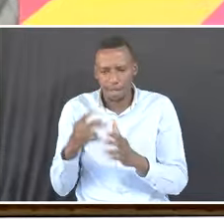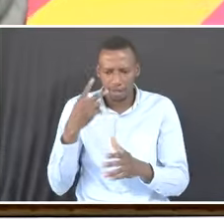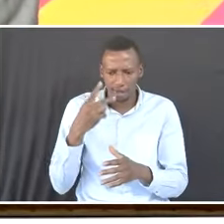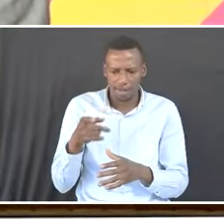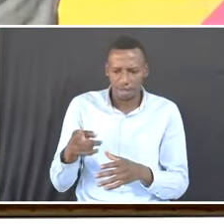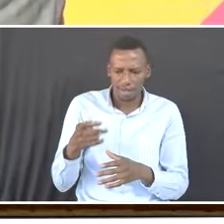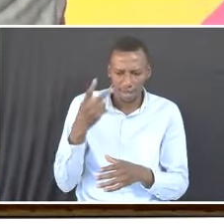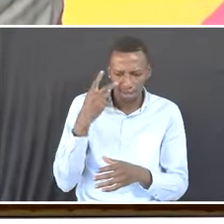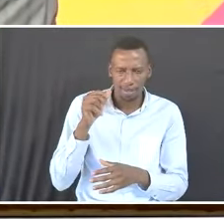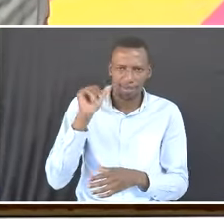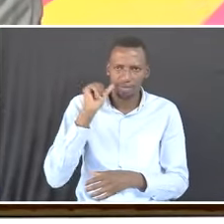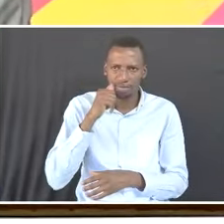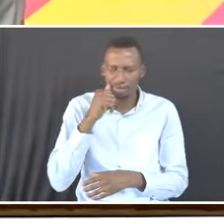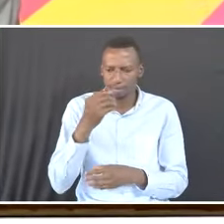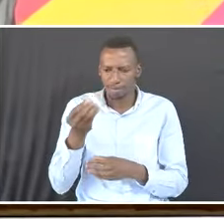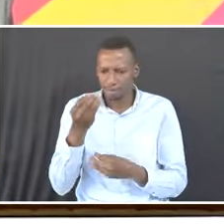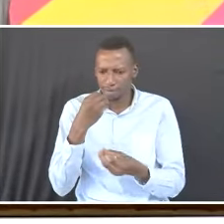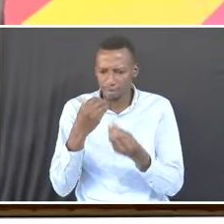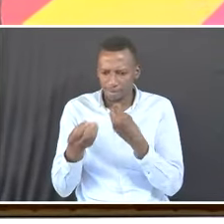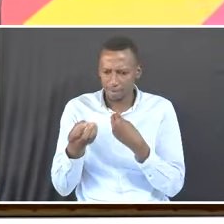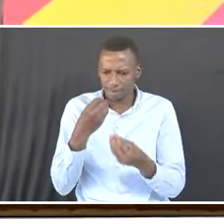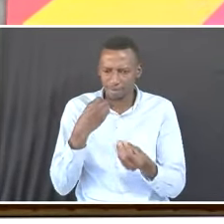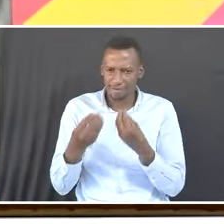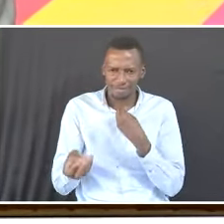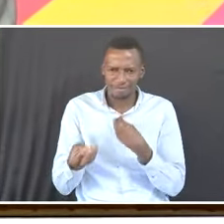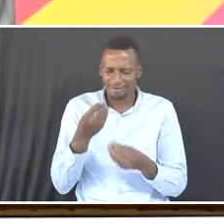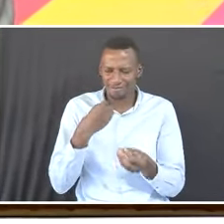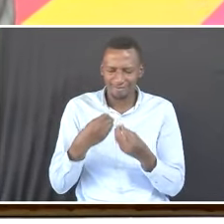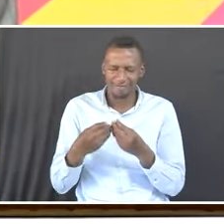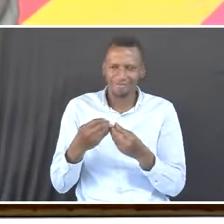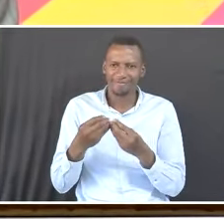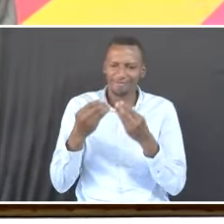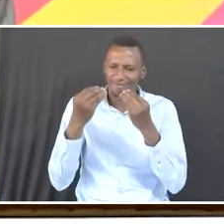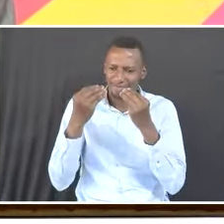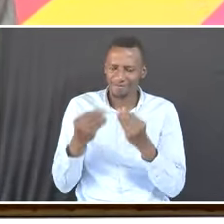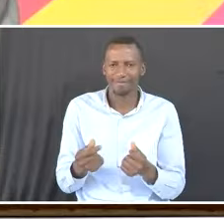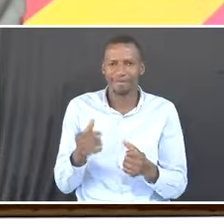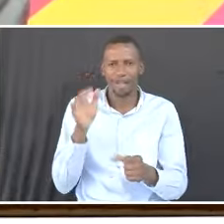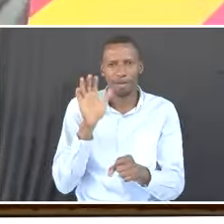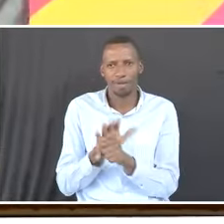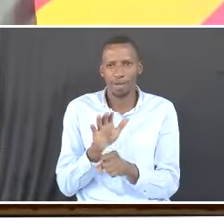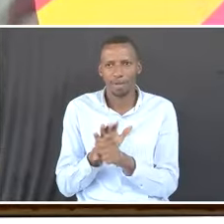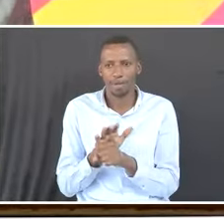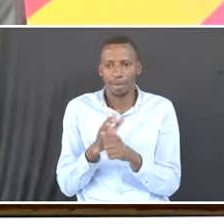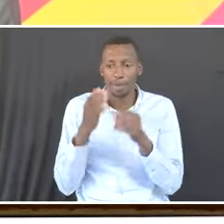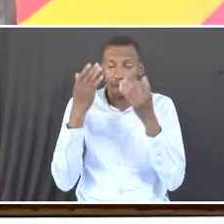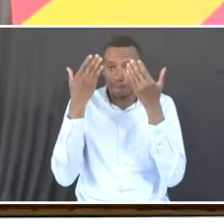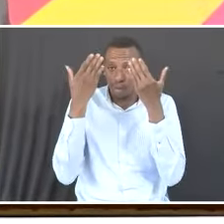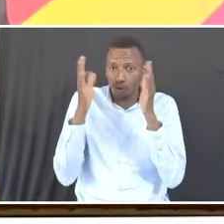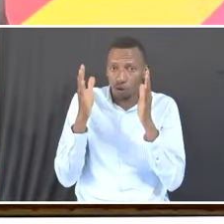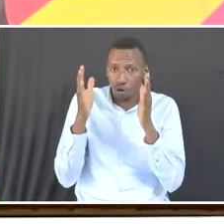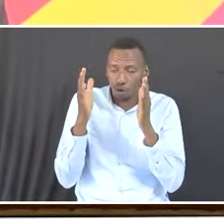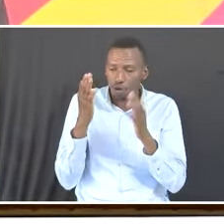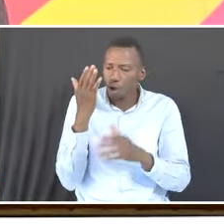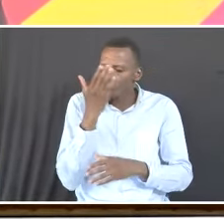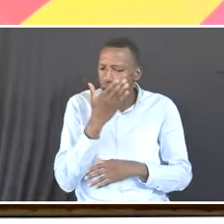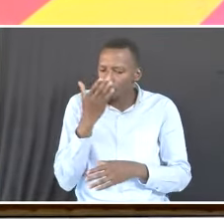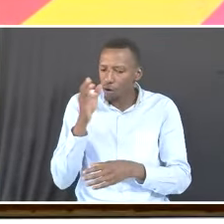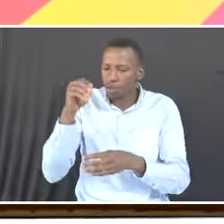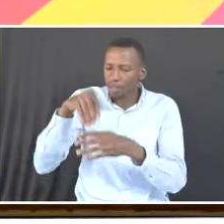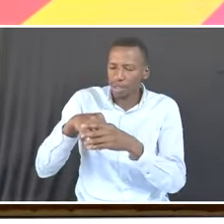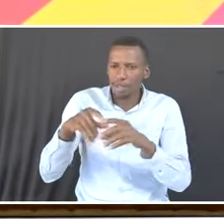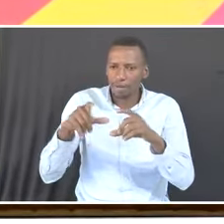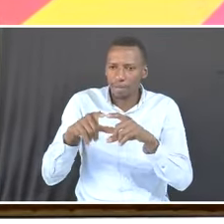nice. And we ate too much, we didn't know that the oil in mandazi will swell our stomachs. So